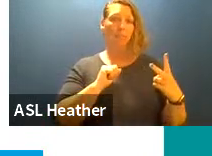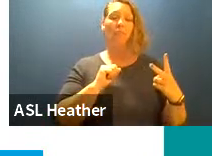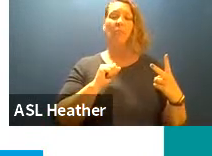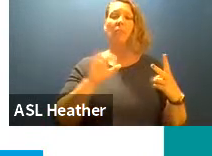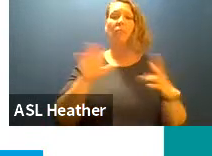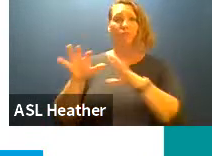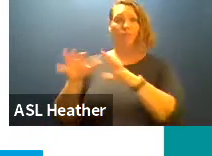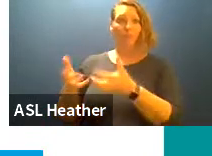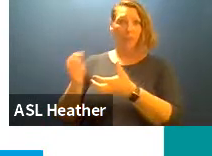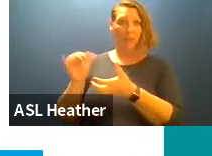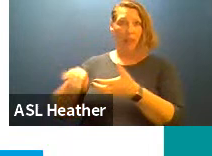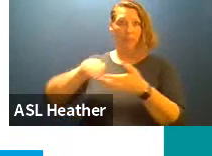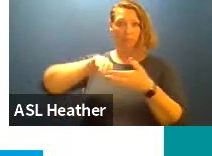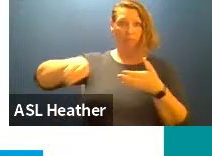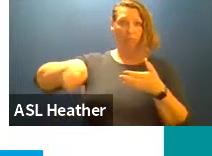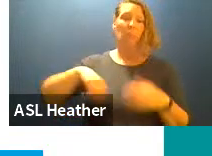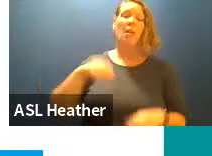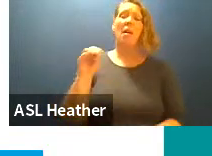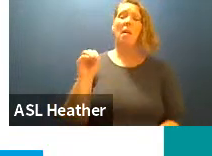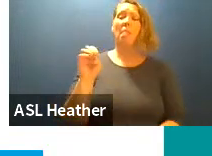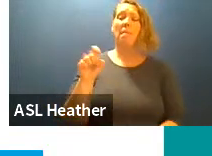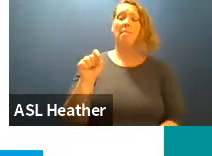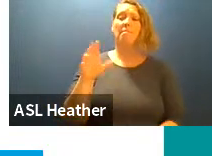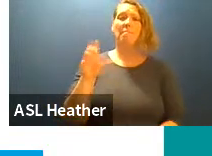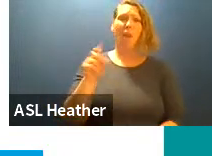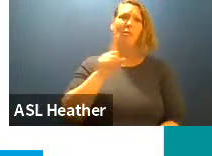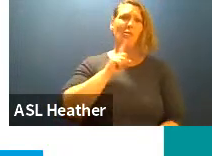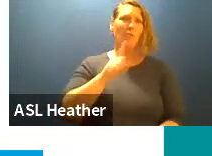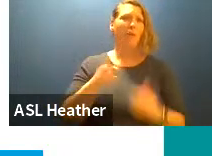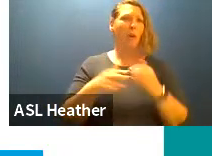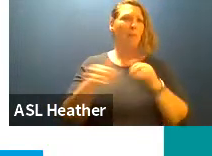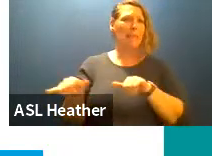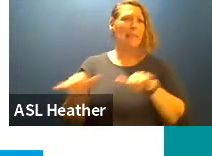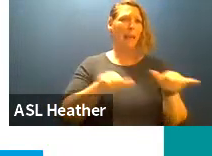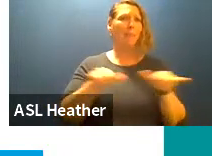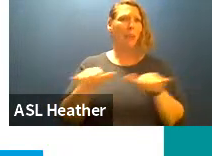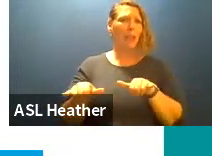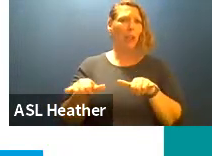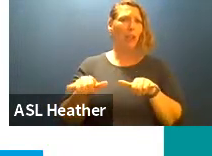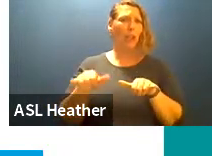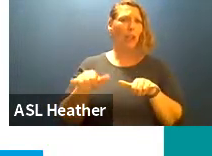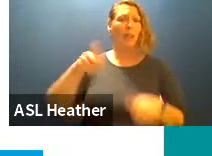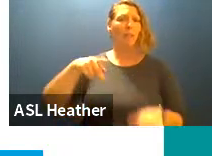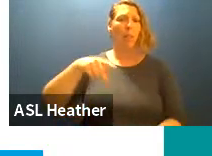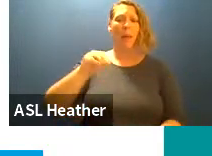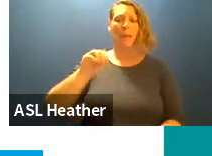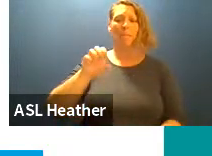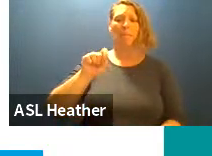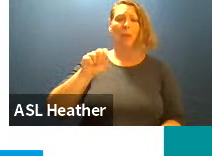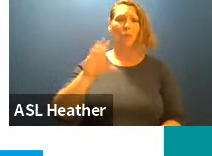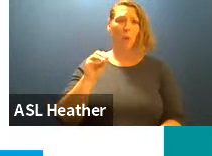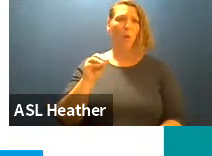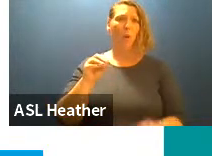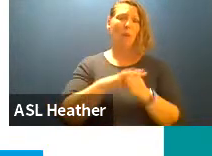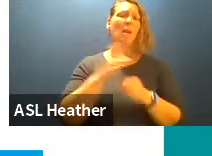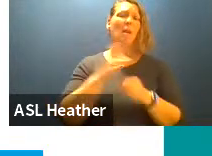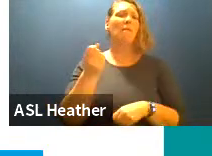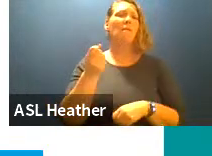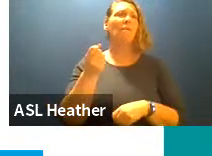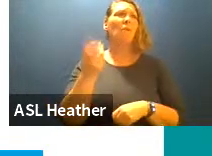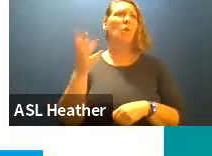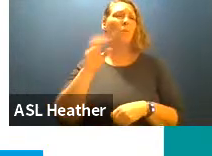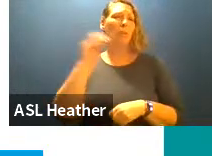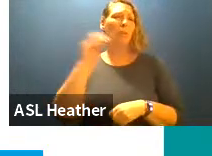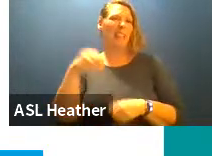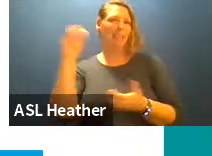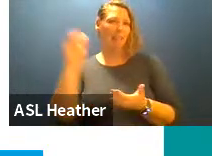Then compare that to the metro, it's fairly similar to the Portland metro region, just a few percentage points lower. In terms